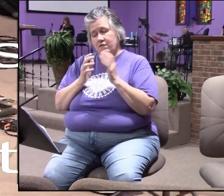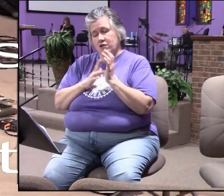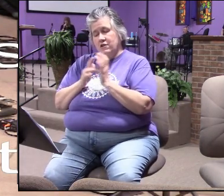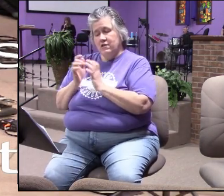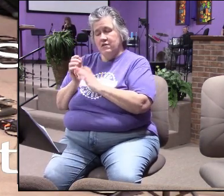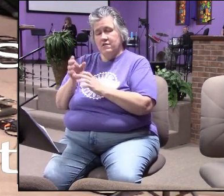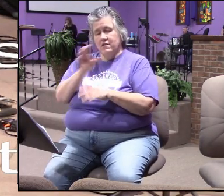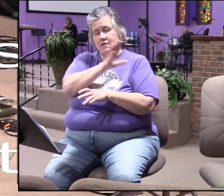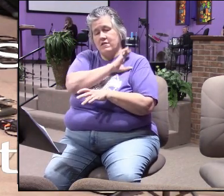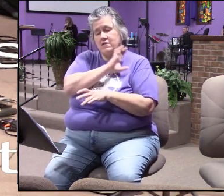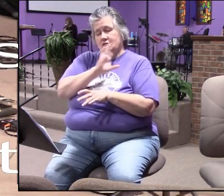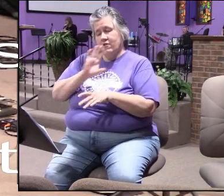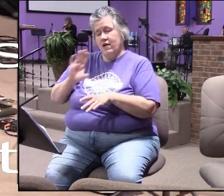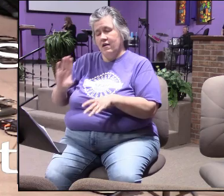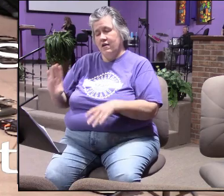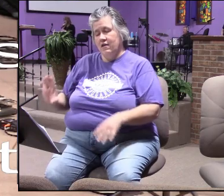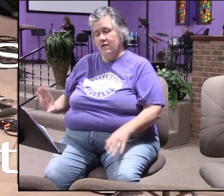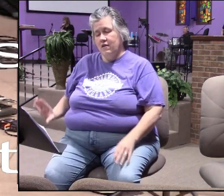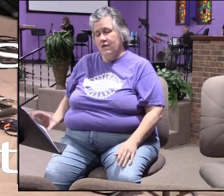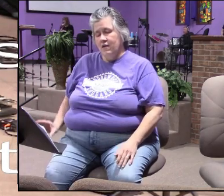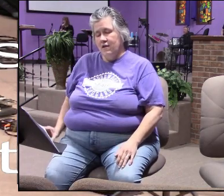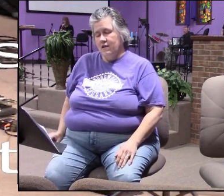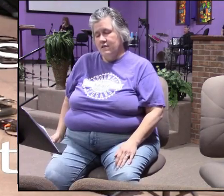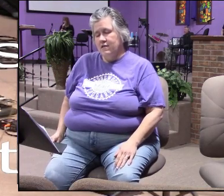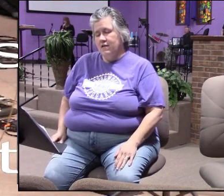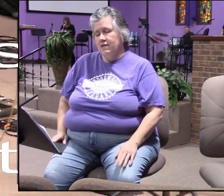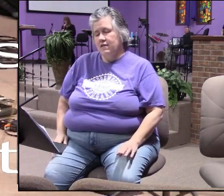Jesus Christ